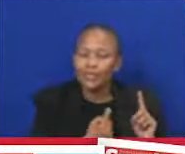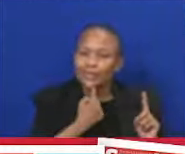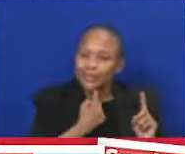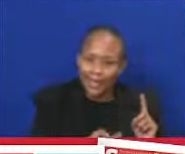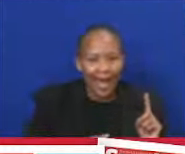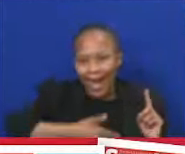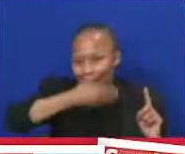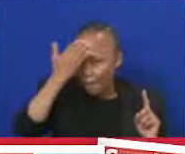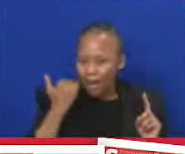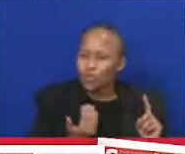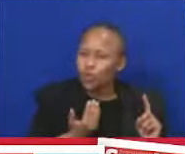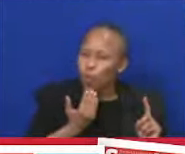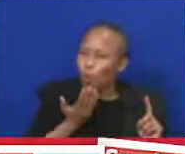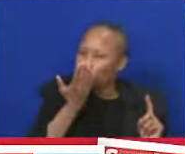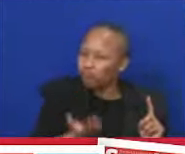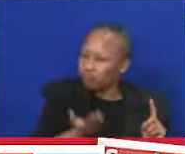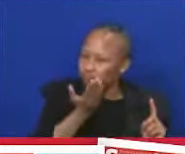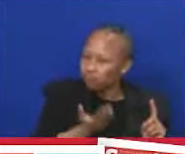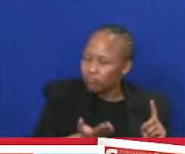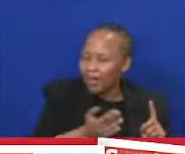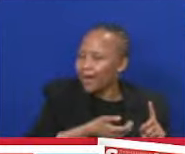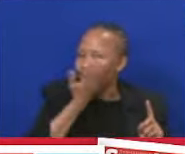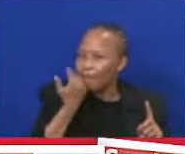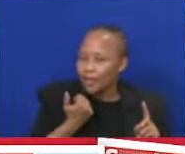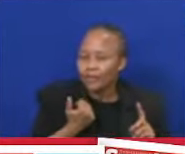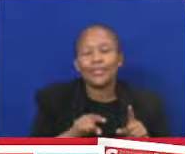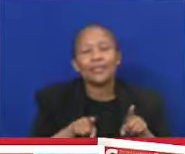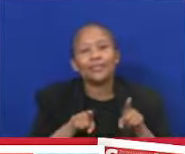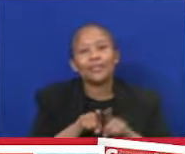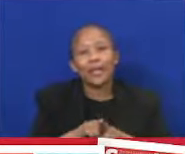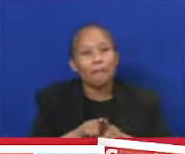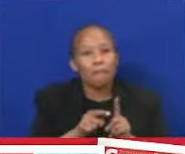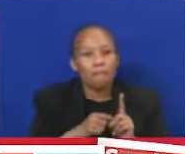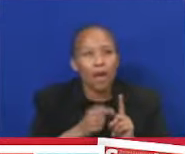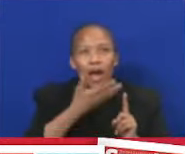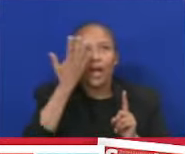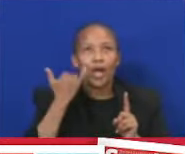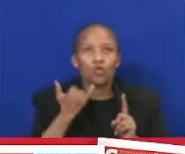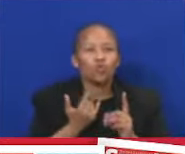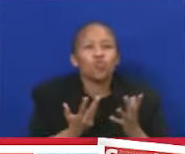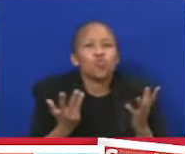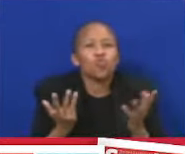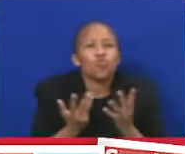doesn't know where Mr. Bushoha might be. Thank you, commissioners.